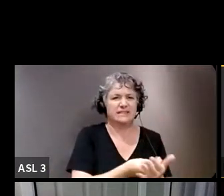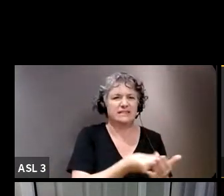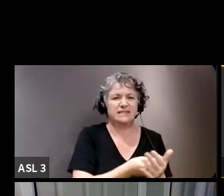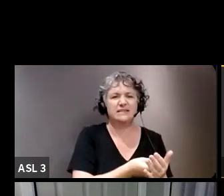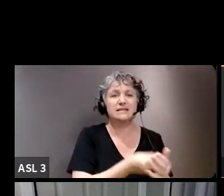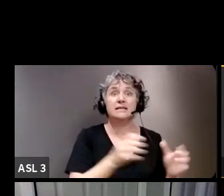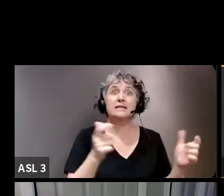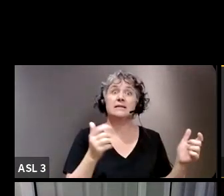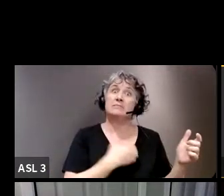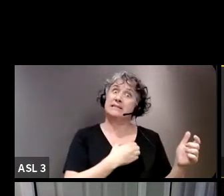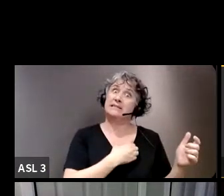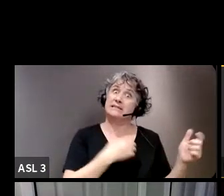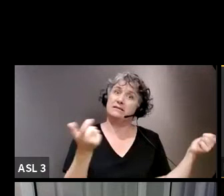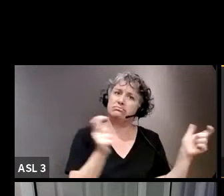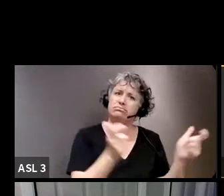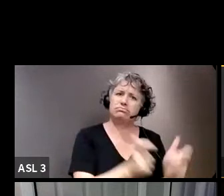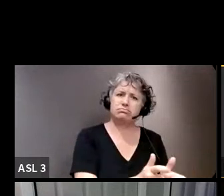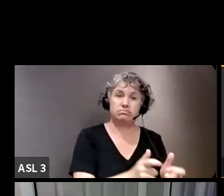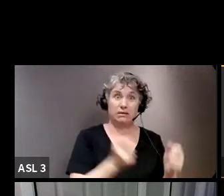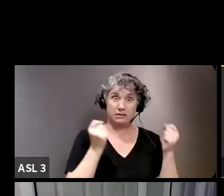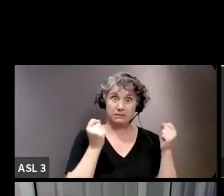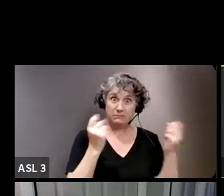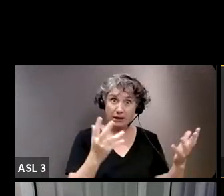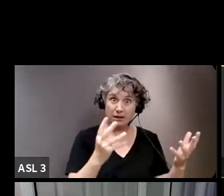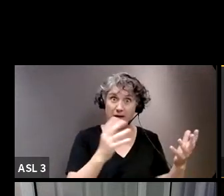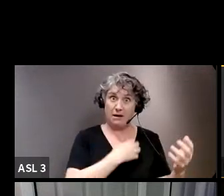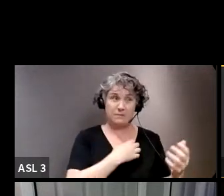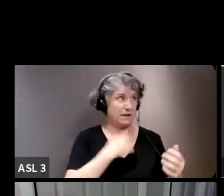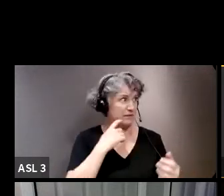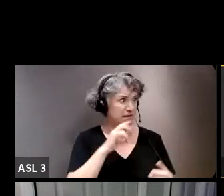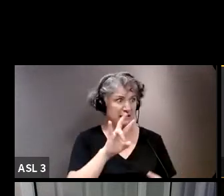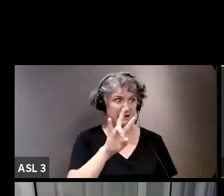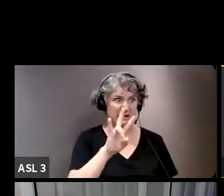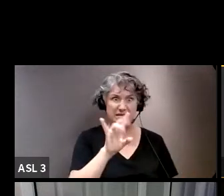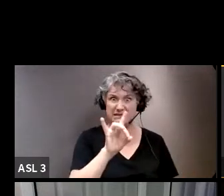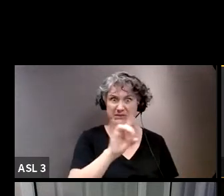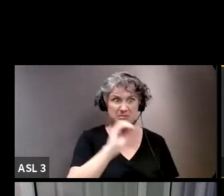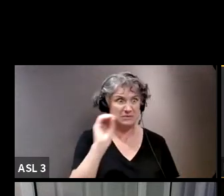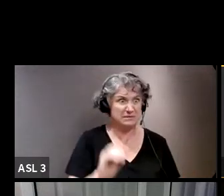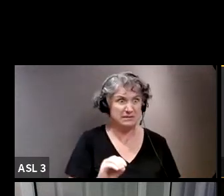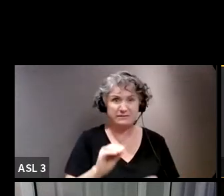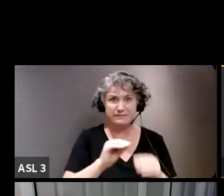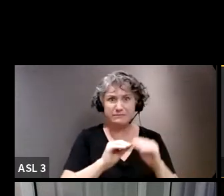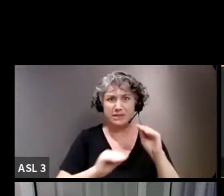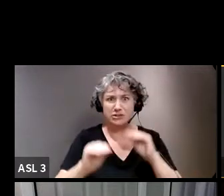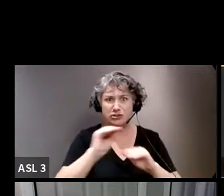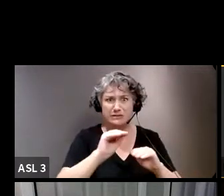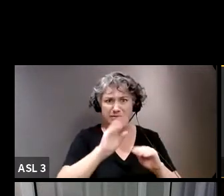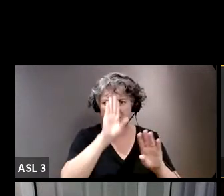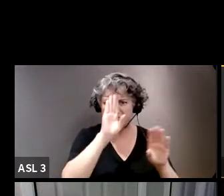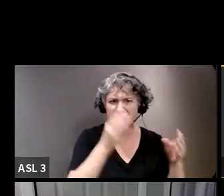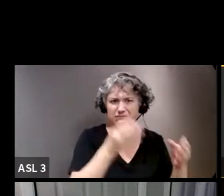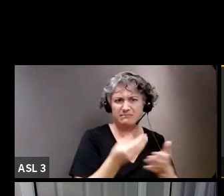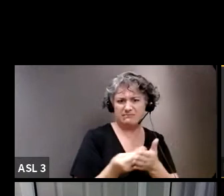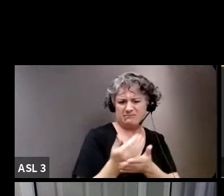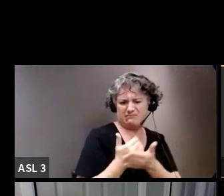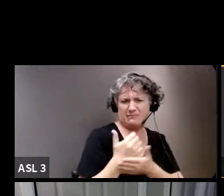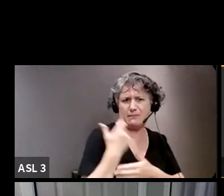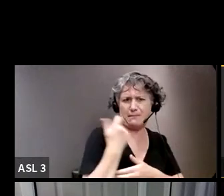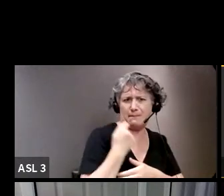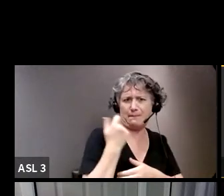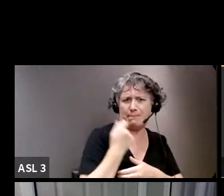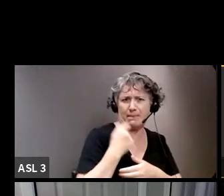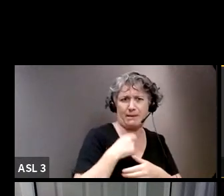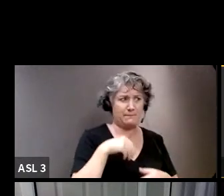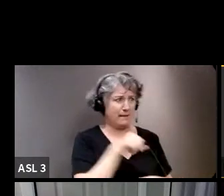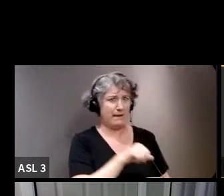of the amount of cops that we have 80 i think 87 of our uh the budget goes towards uh compensation um so people's